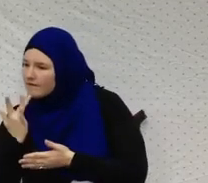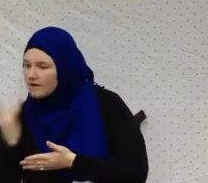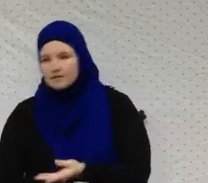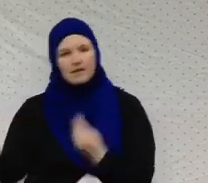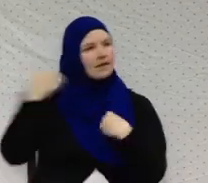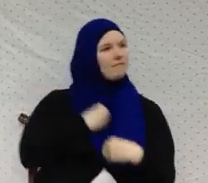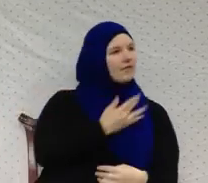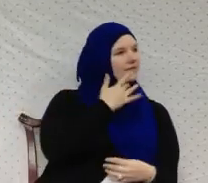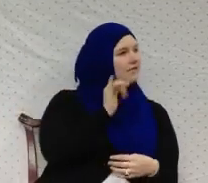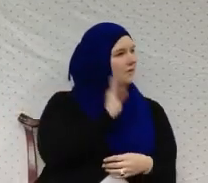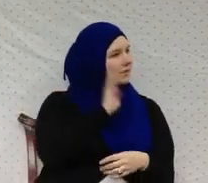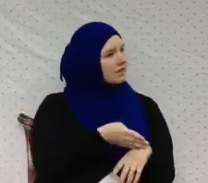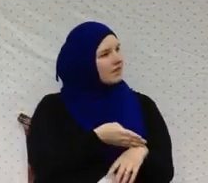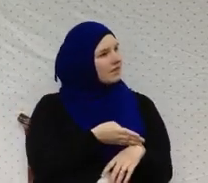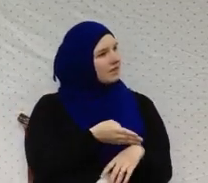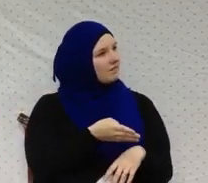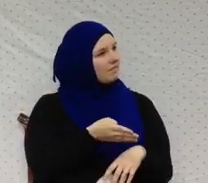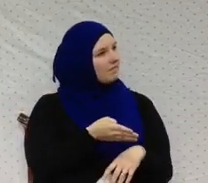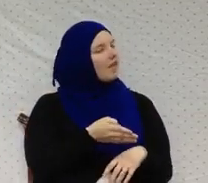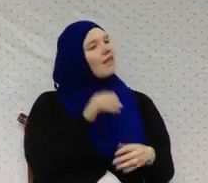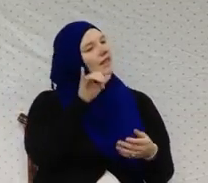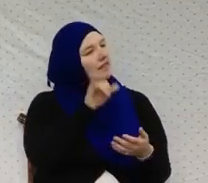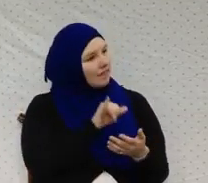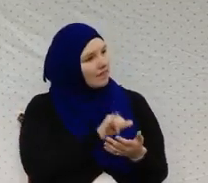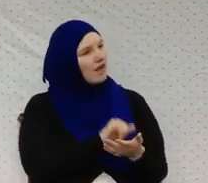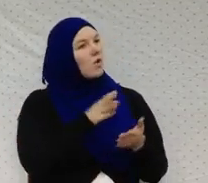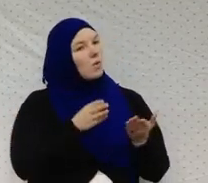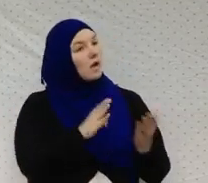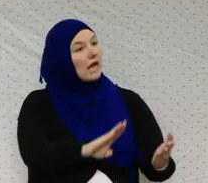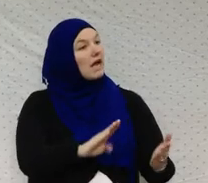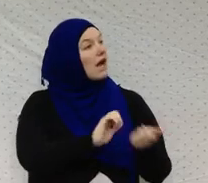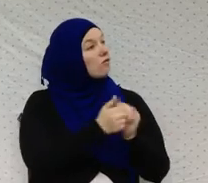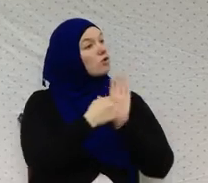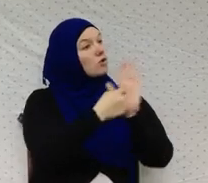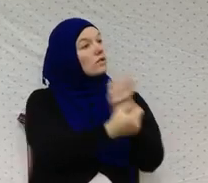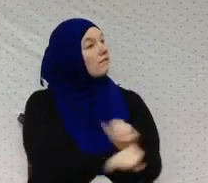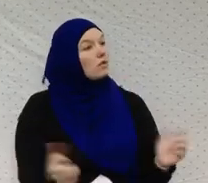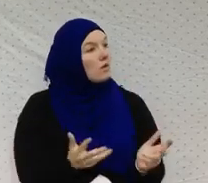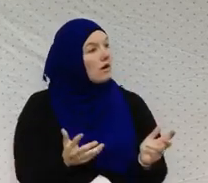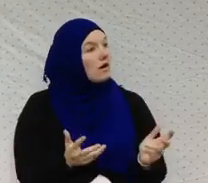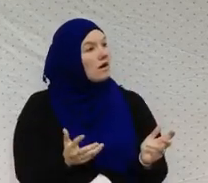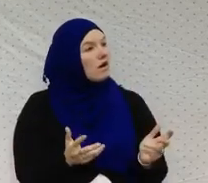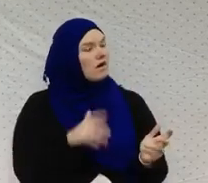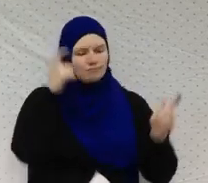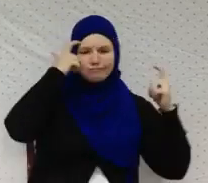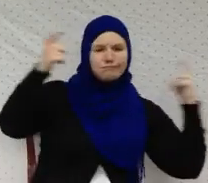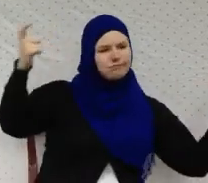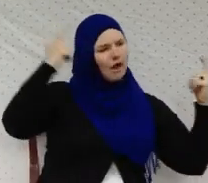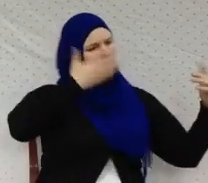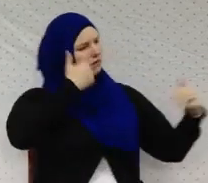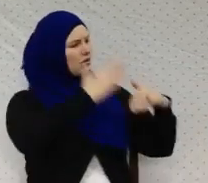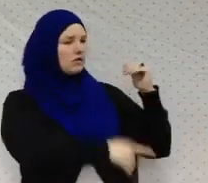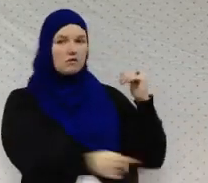favor, and they treat you equally the same or even better. So your way to safety is not